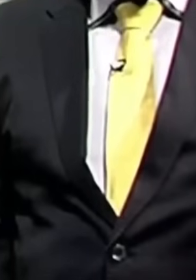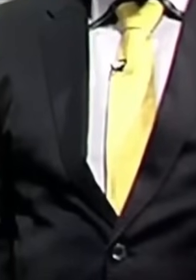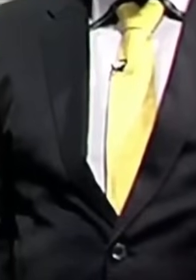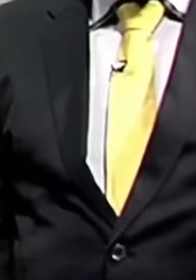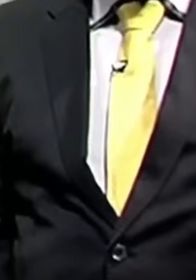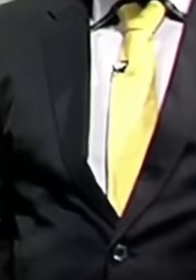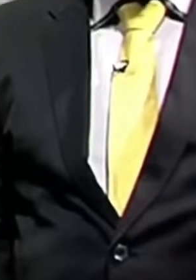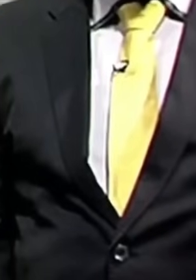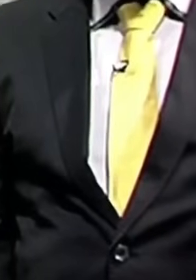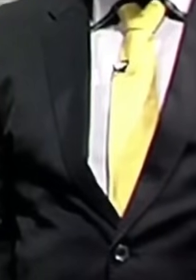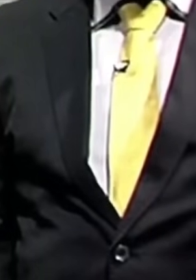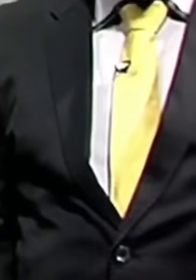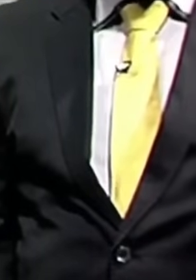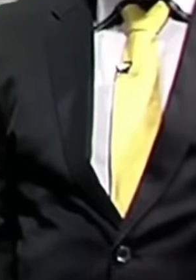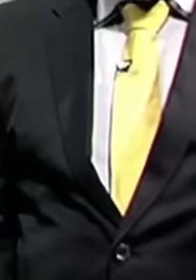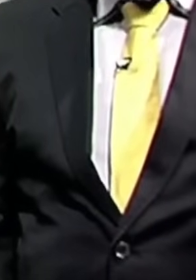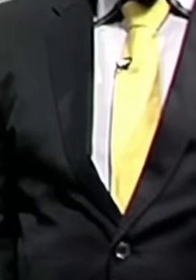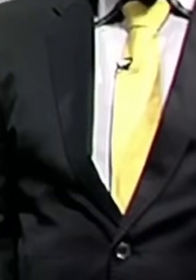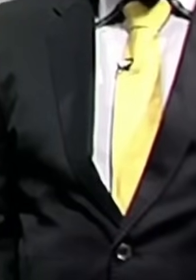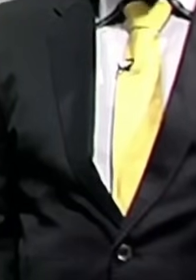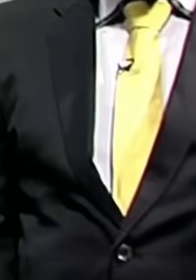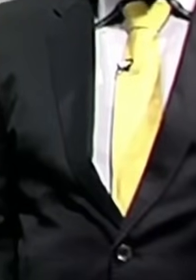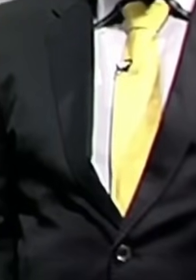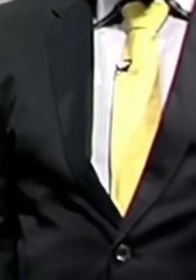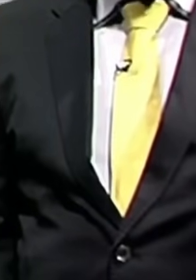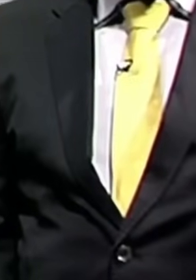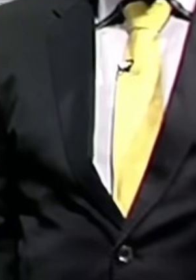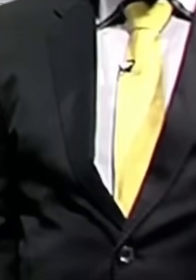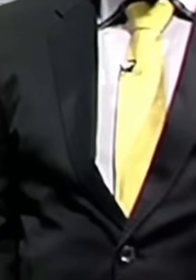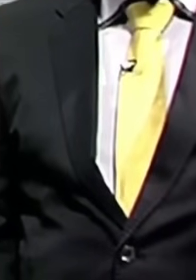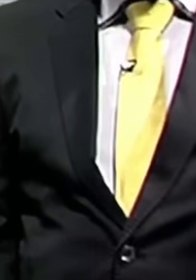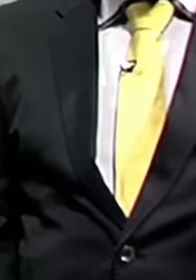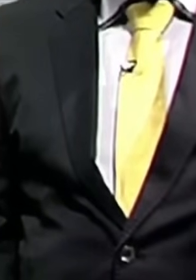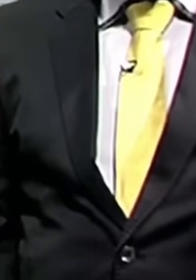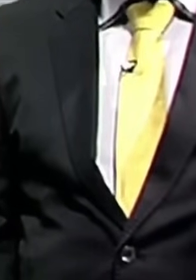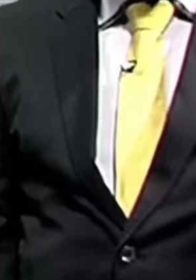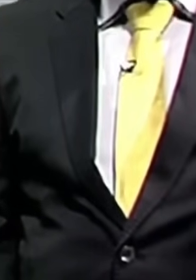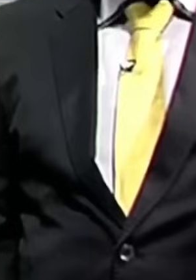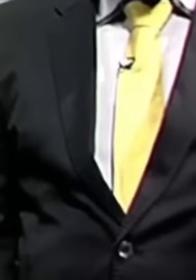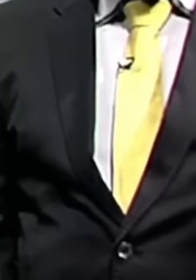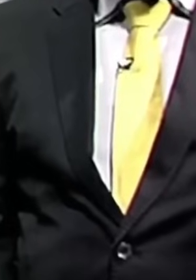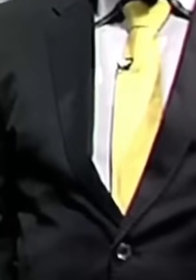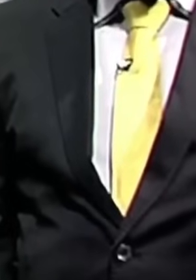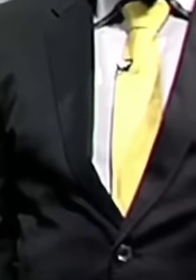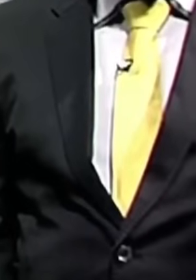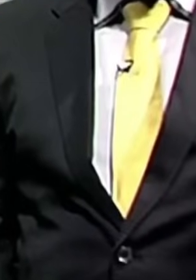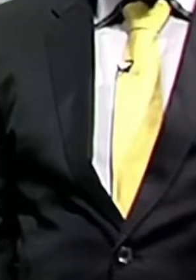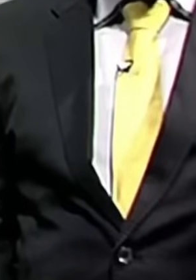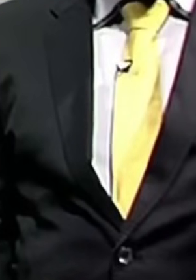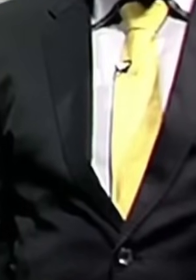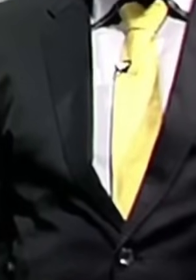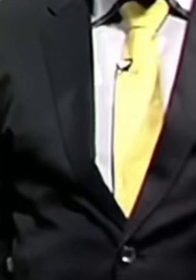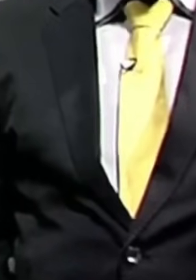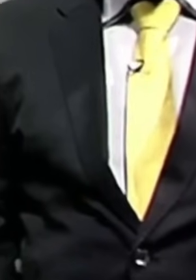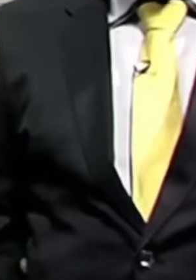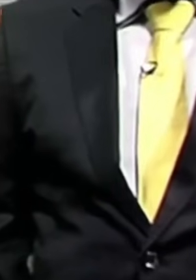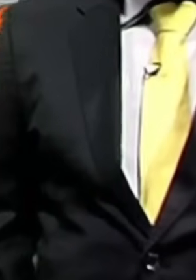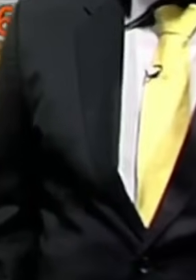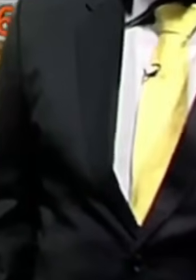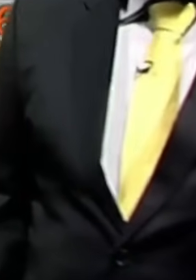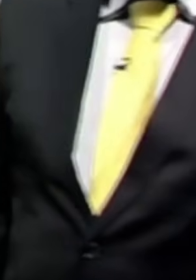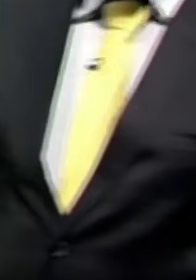uprima teng ka ba provincial ba uprima ho be le maemo a tleng a futhufu metsi tlefla tsoma mashwa ba mtsumhlano ka mana ka mahike mashwa ba mtsumhlano le